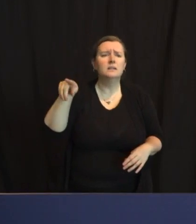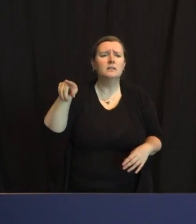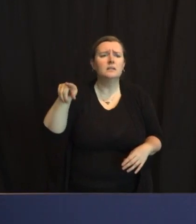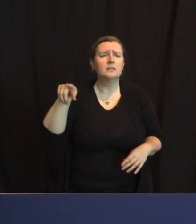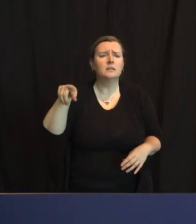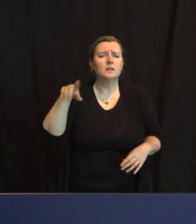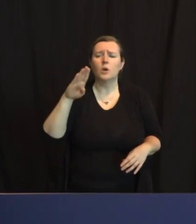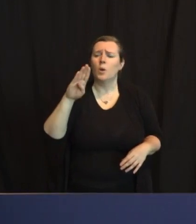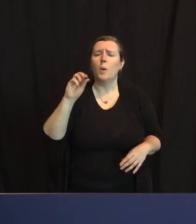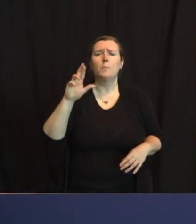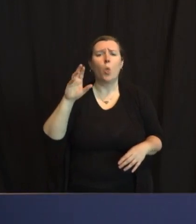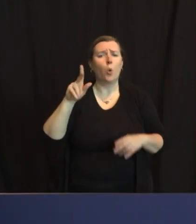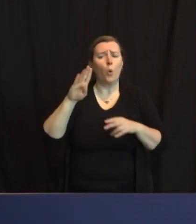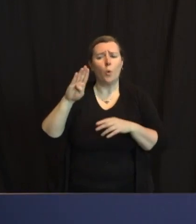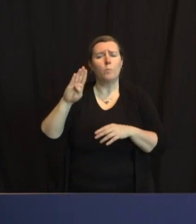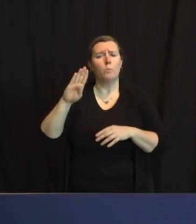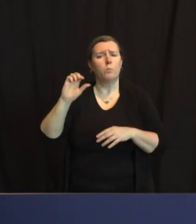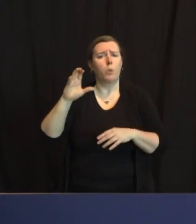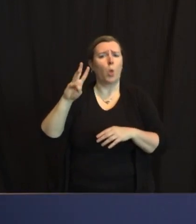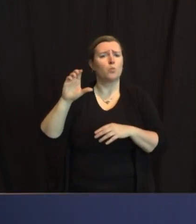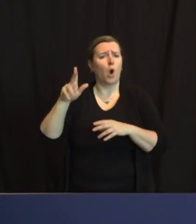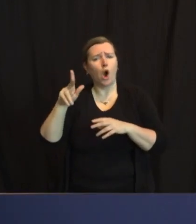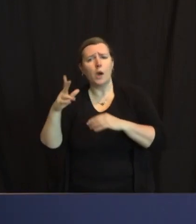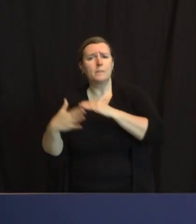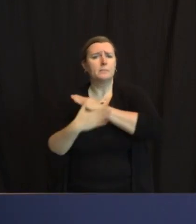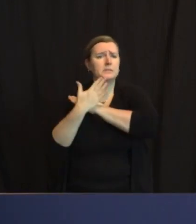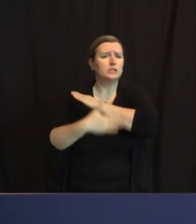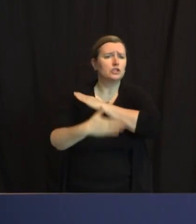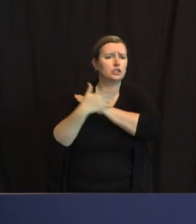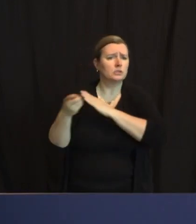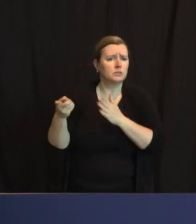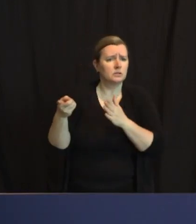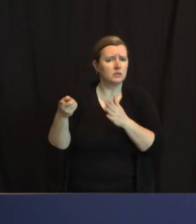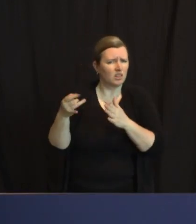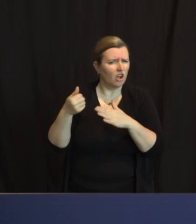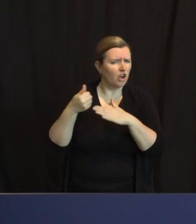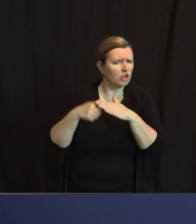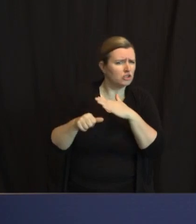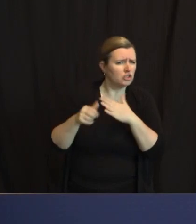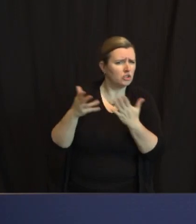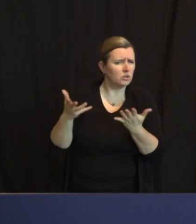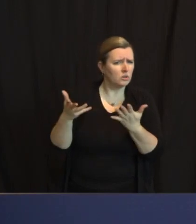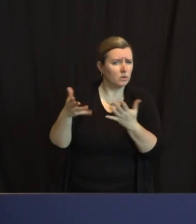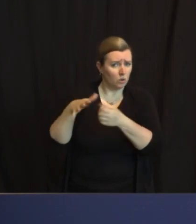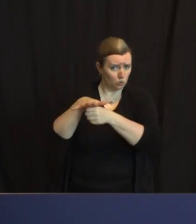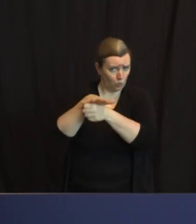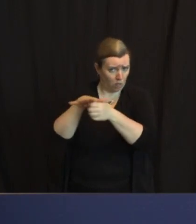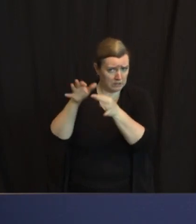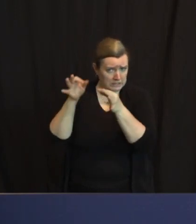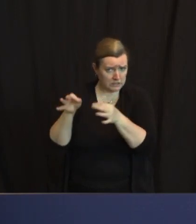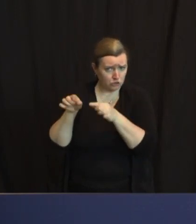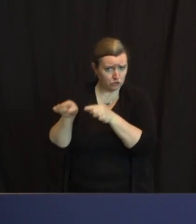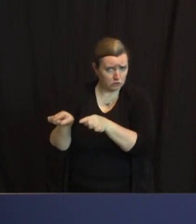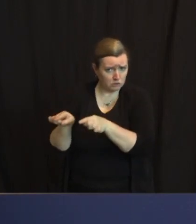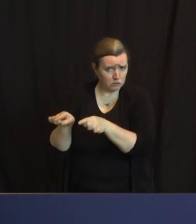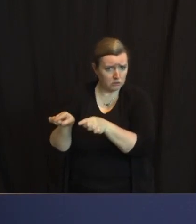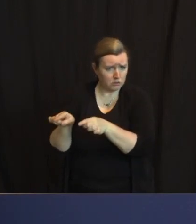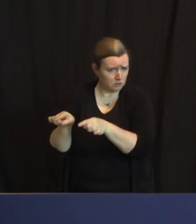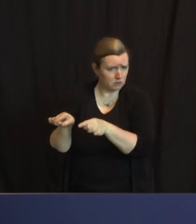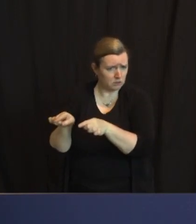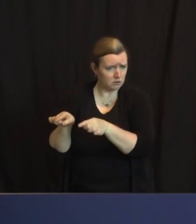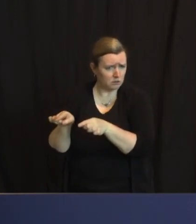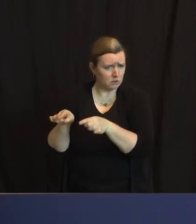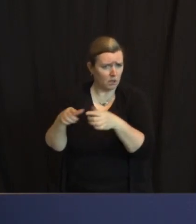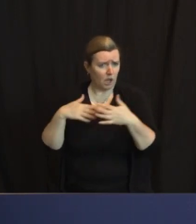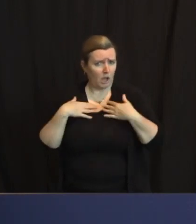been historically and continues to be under the domain of a local decision. So I don't have any comment